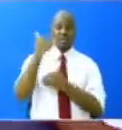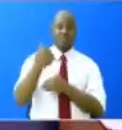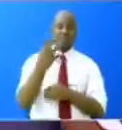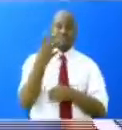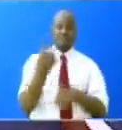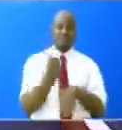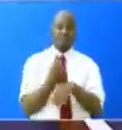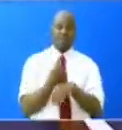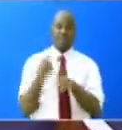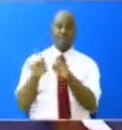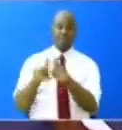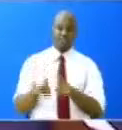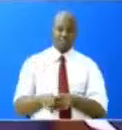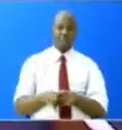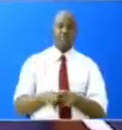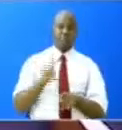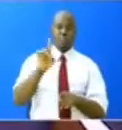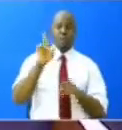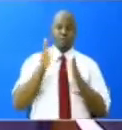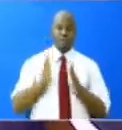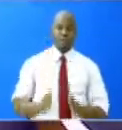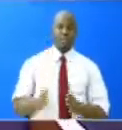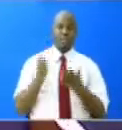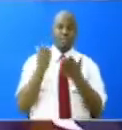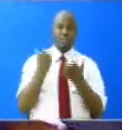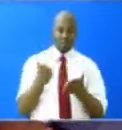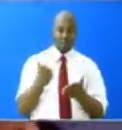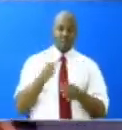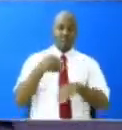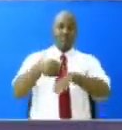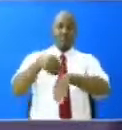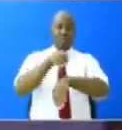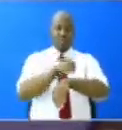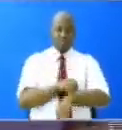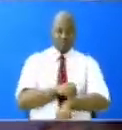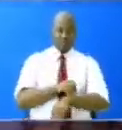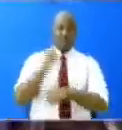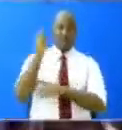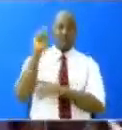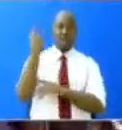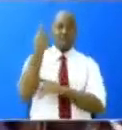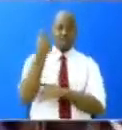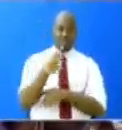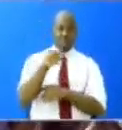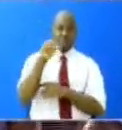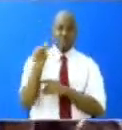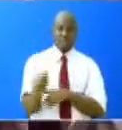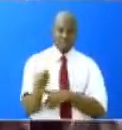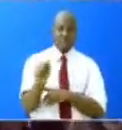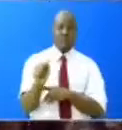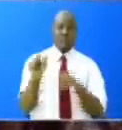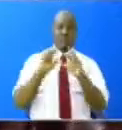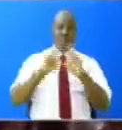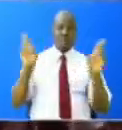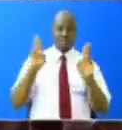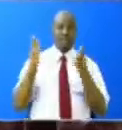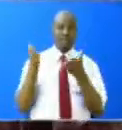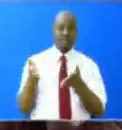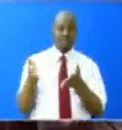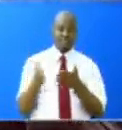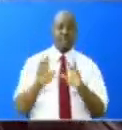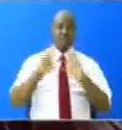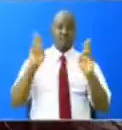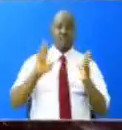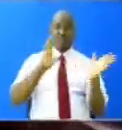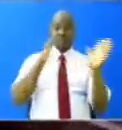45 minutes or so. And one of the candidates there, Honorable Rigathi Gachagua from the Kenya Kwanza and UDA Brigade, is already here, ready